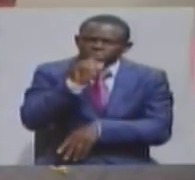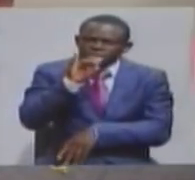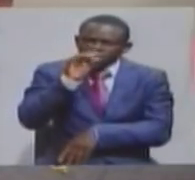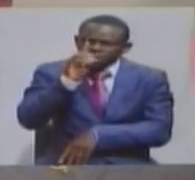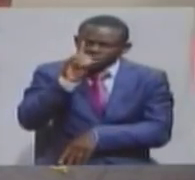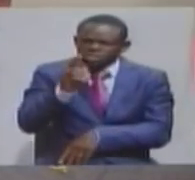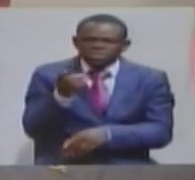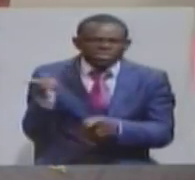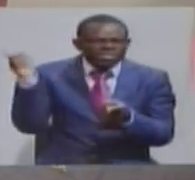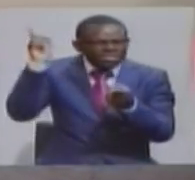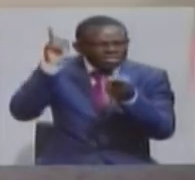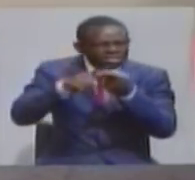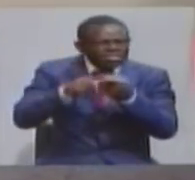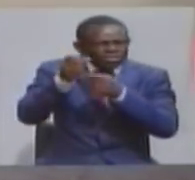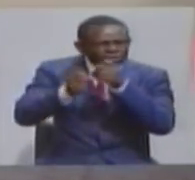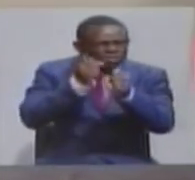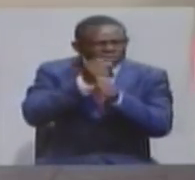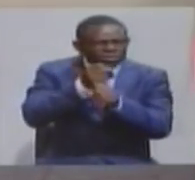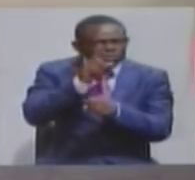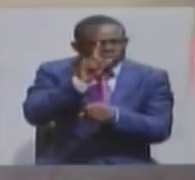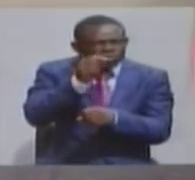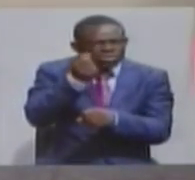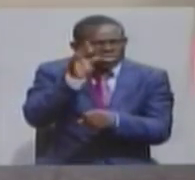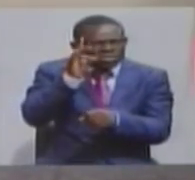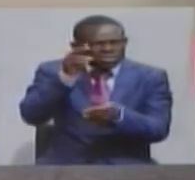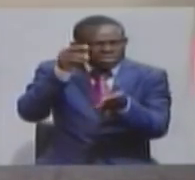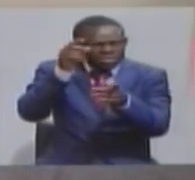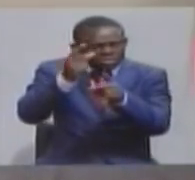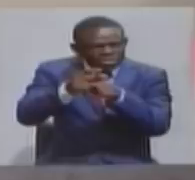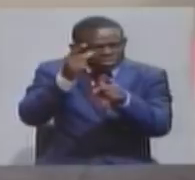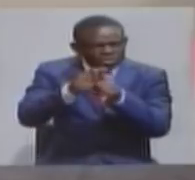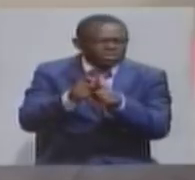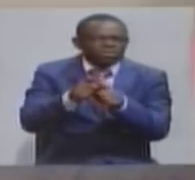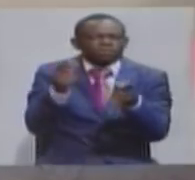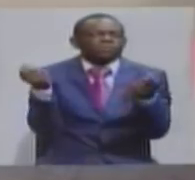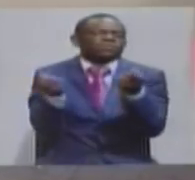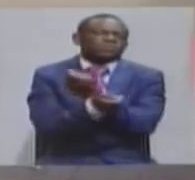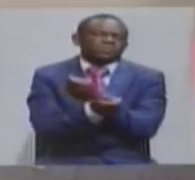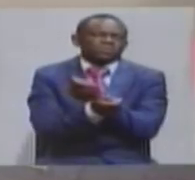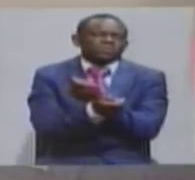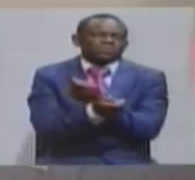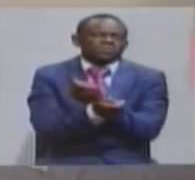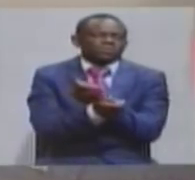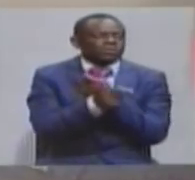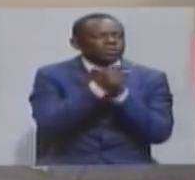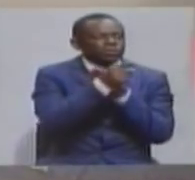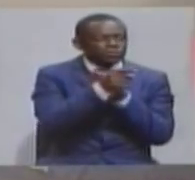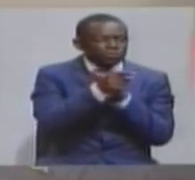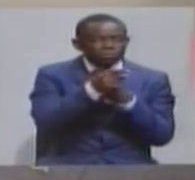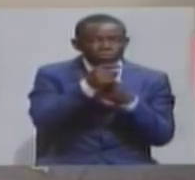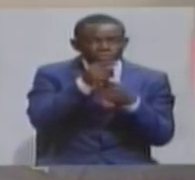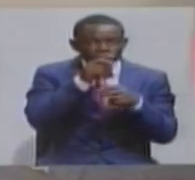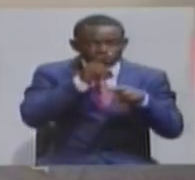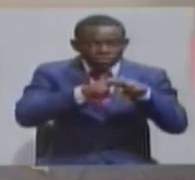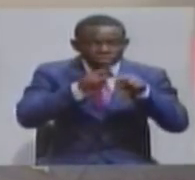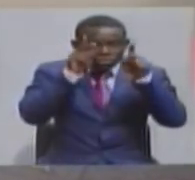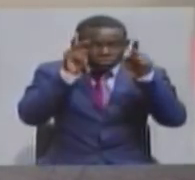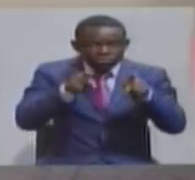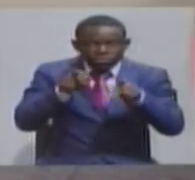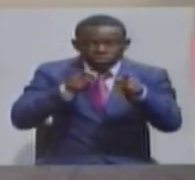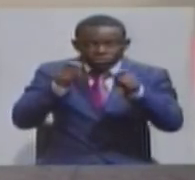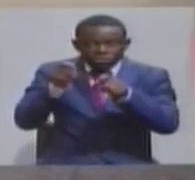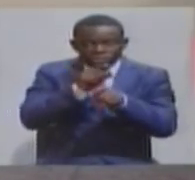Today, February, March of 2018, they say, no, we don't trust the Zambia Center for Inter-Party Dialogue.